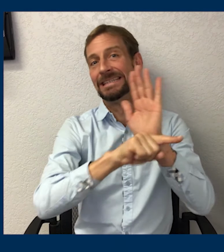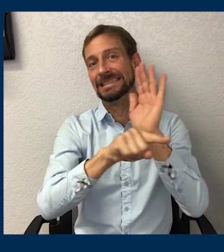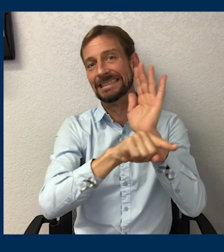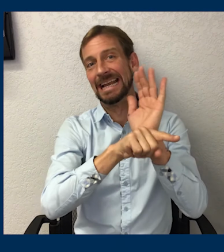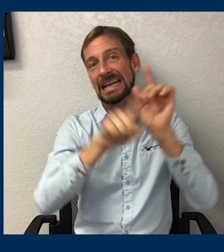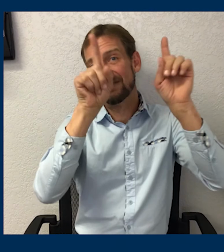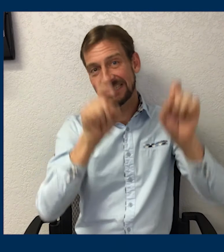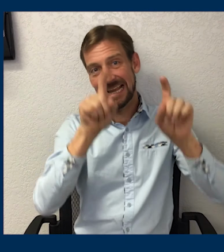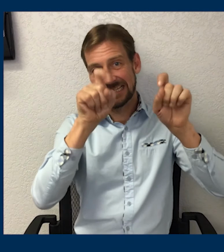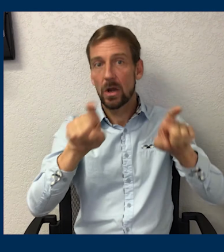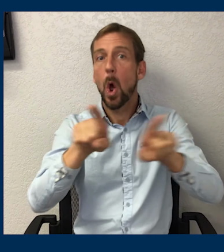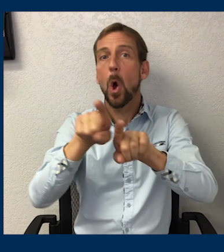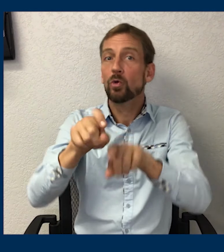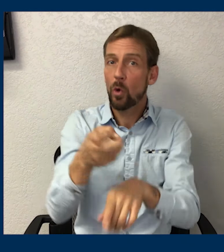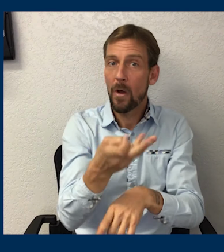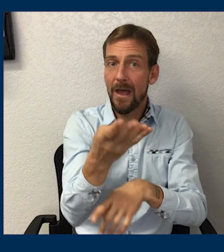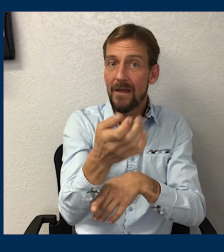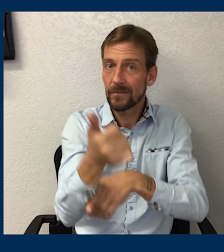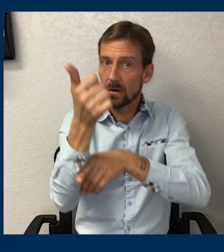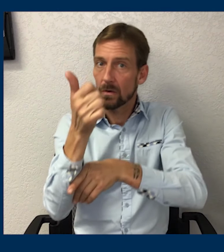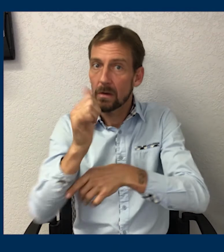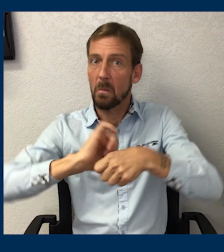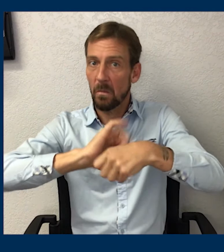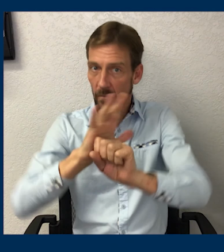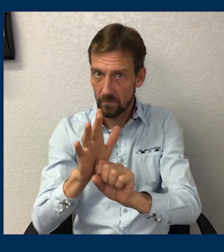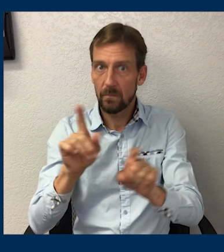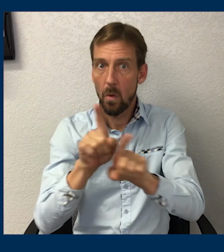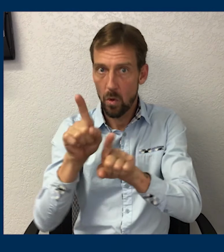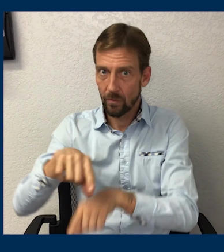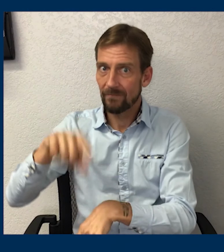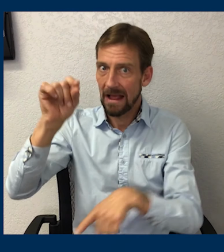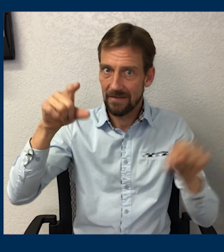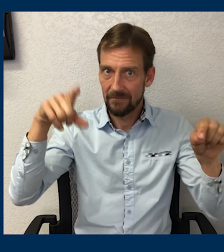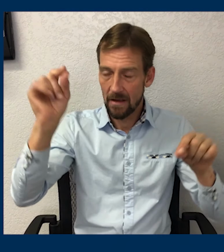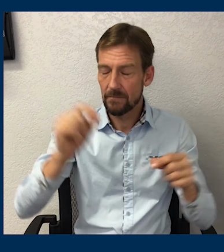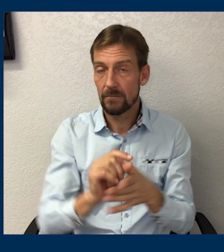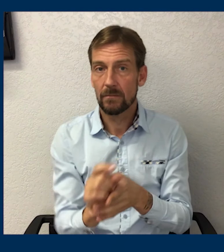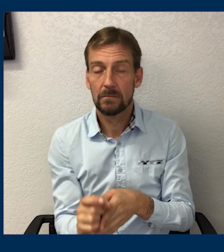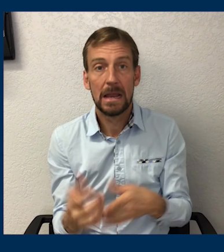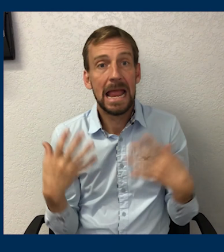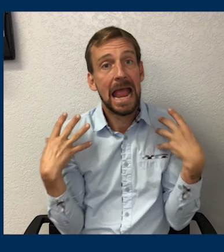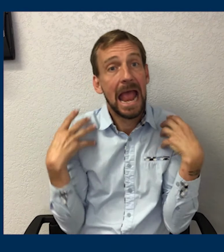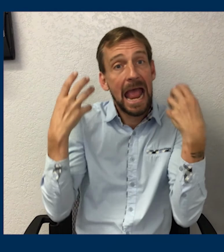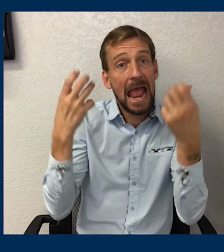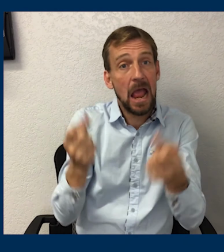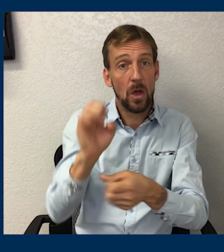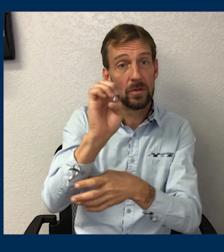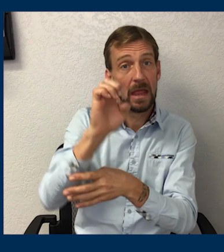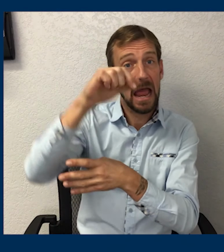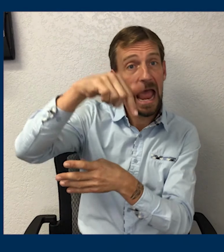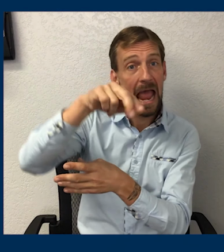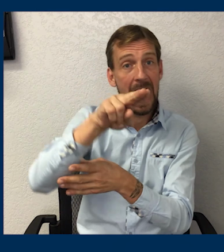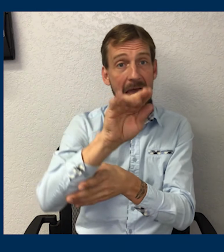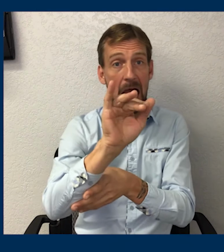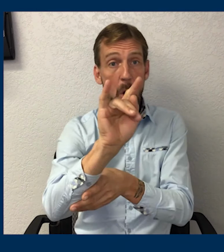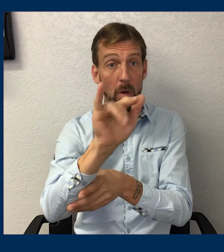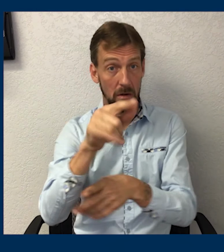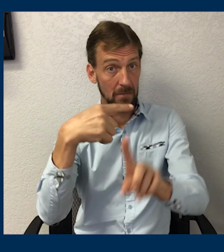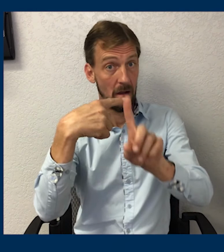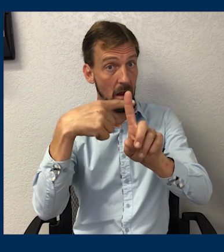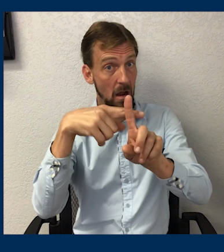fewer positive cases. The health equity positivity rate, which I think I spoke